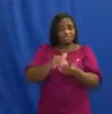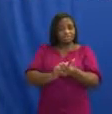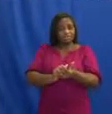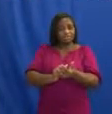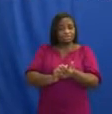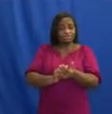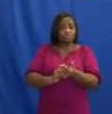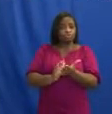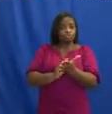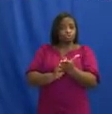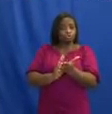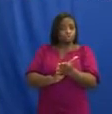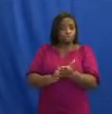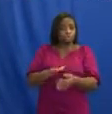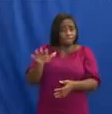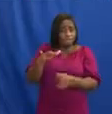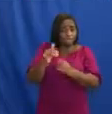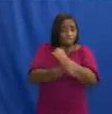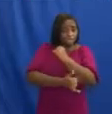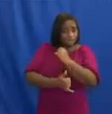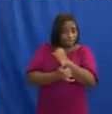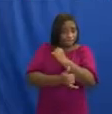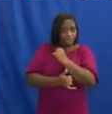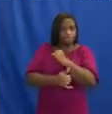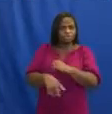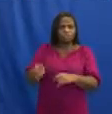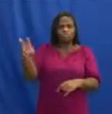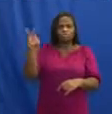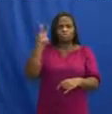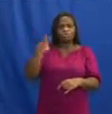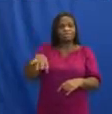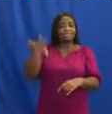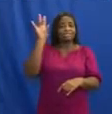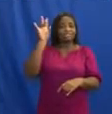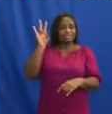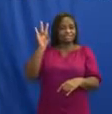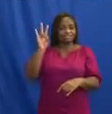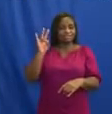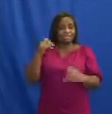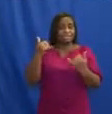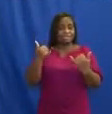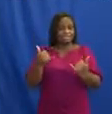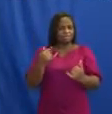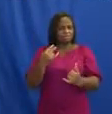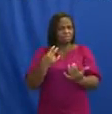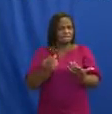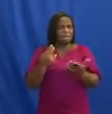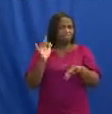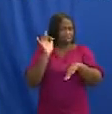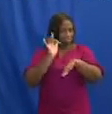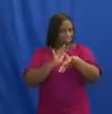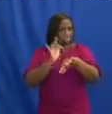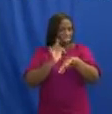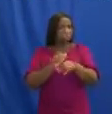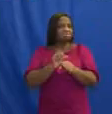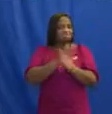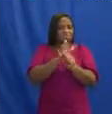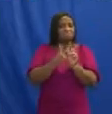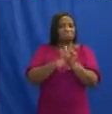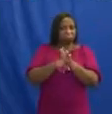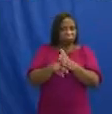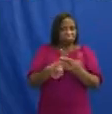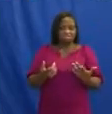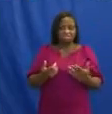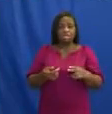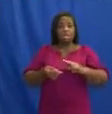69,352 schools in the country, 207 have reported cases of infections.